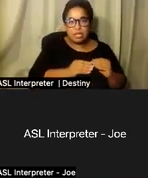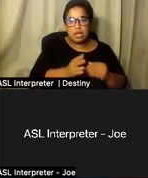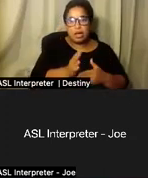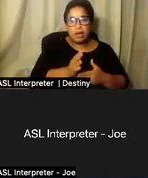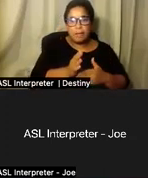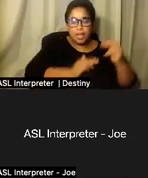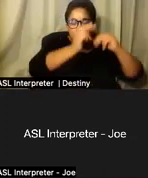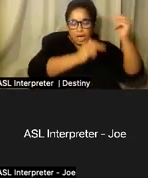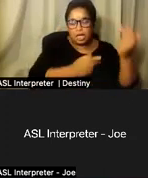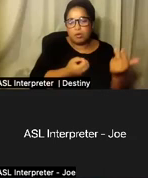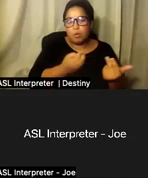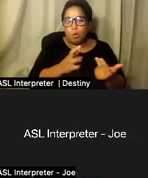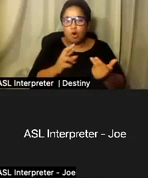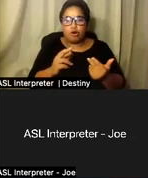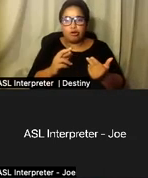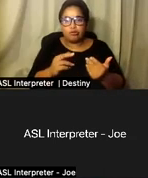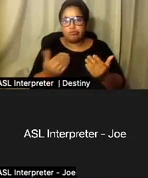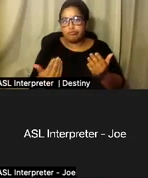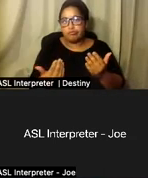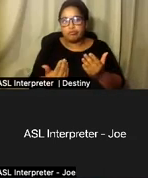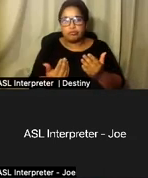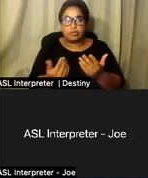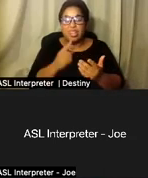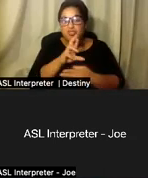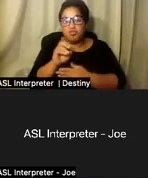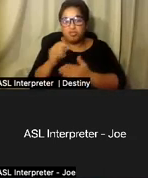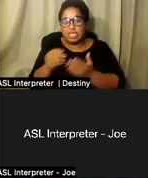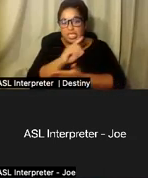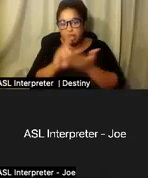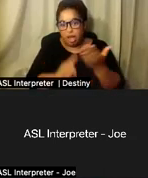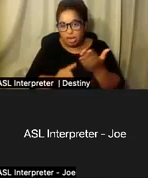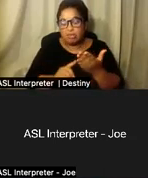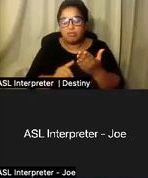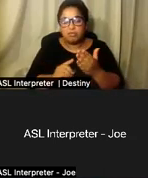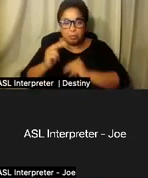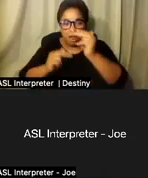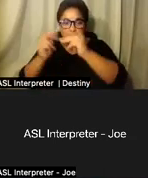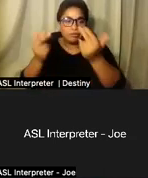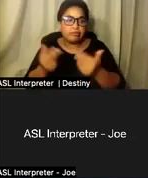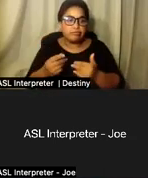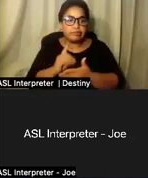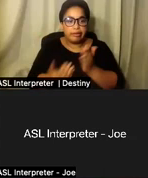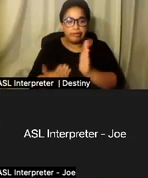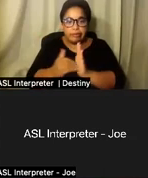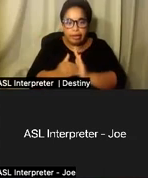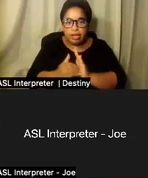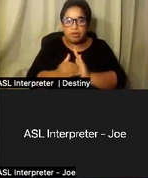codes, or securing things inside so that they won't fall and fly and cause injury, damage,